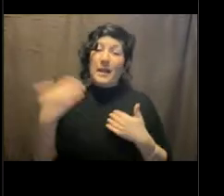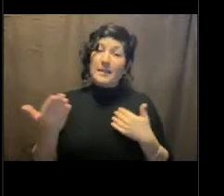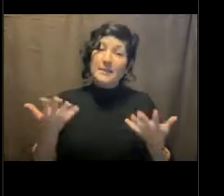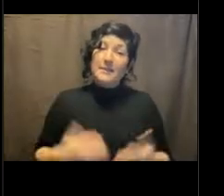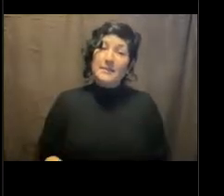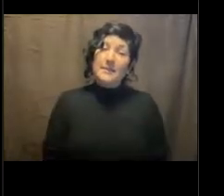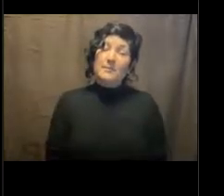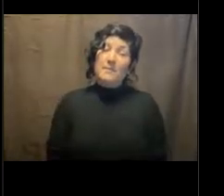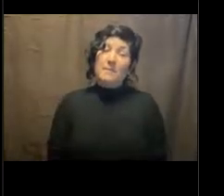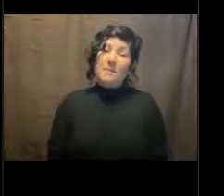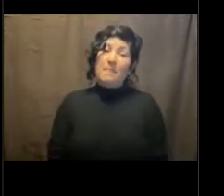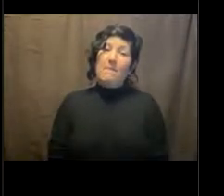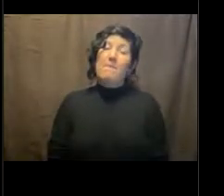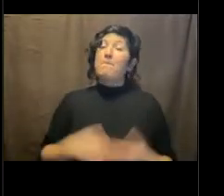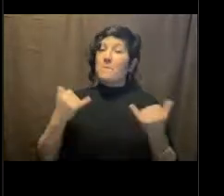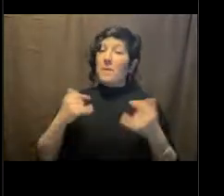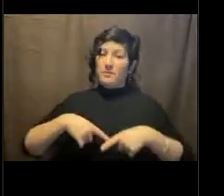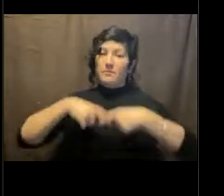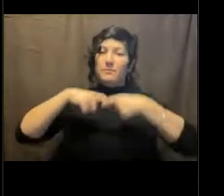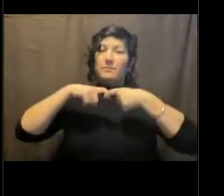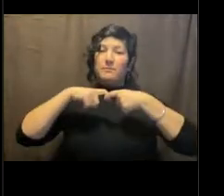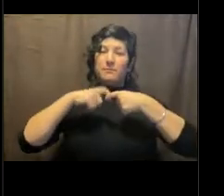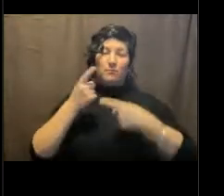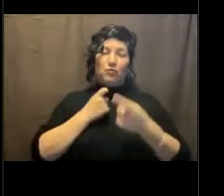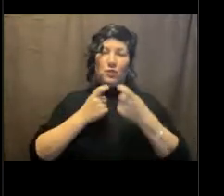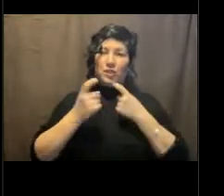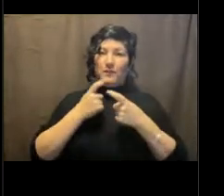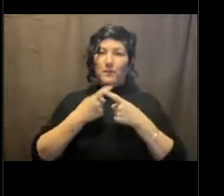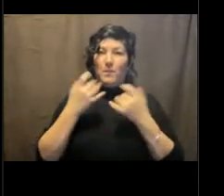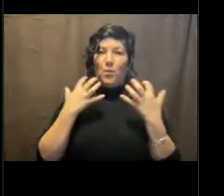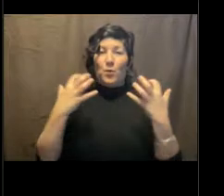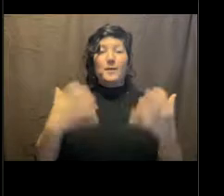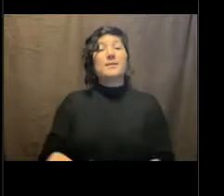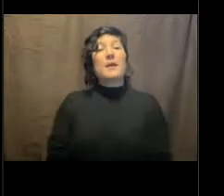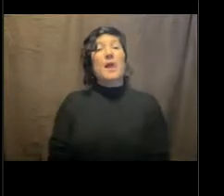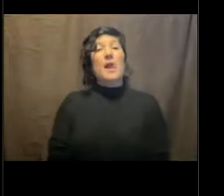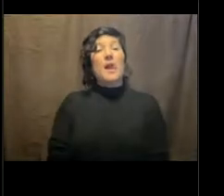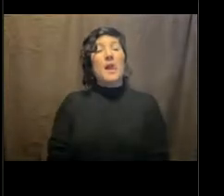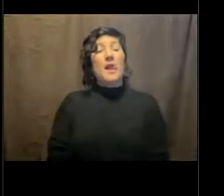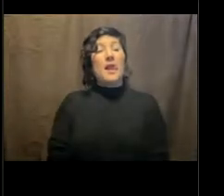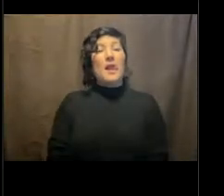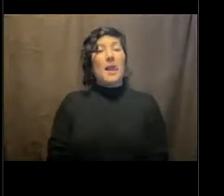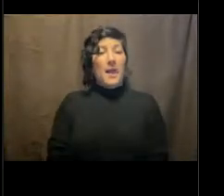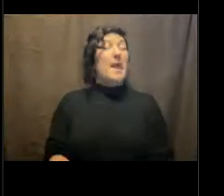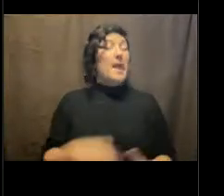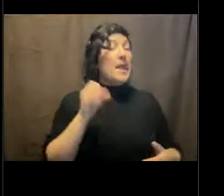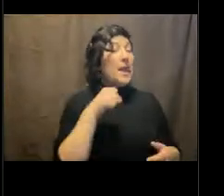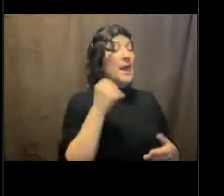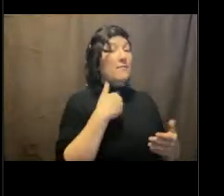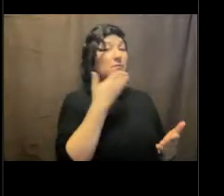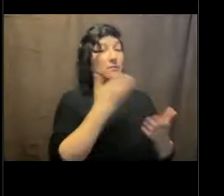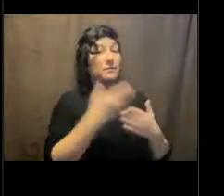So at this point, I think it's a good time to stop for any questions from the audience. Yes, and we've got some good ones. So